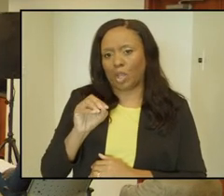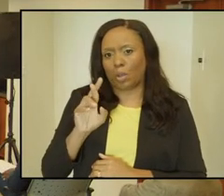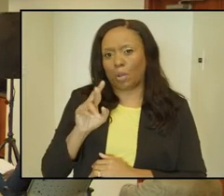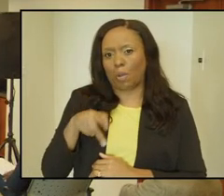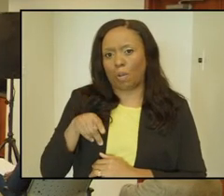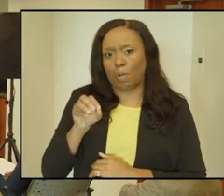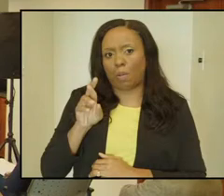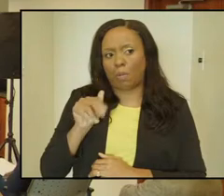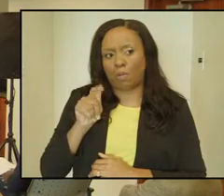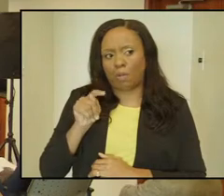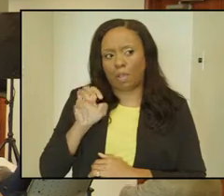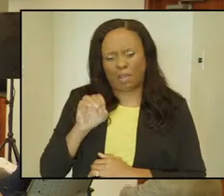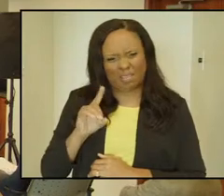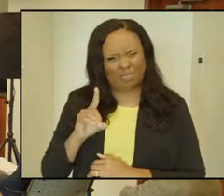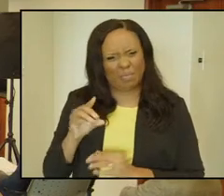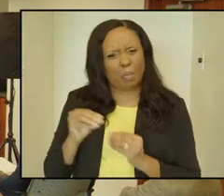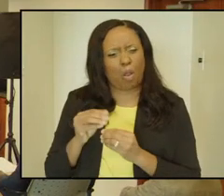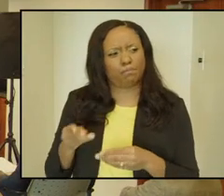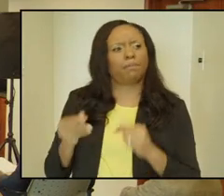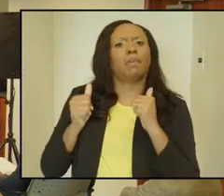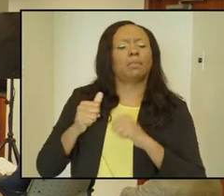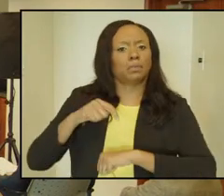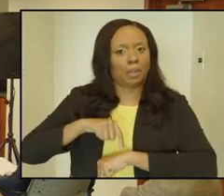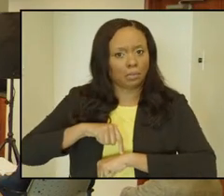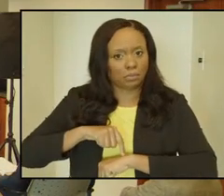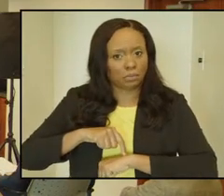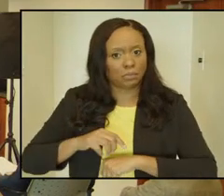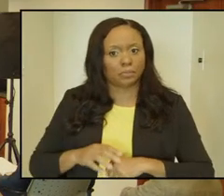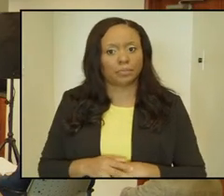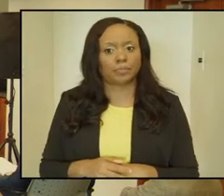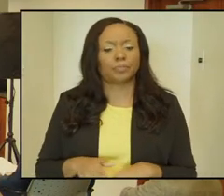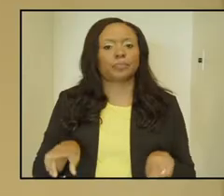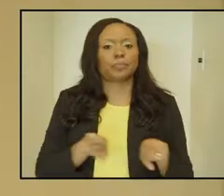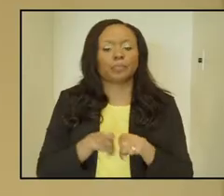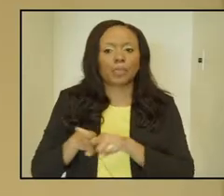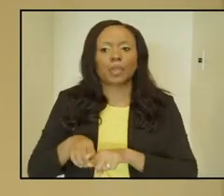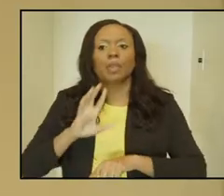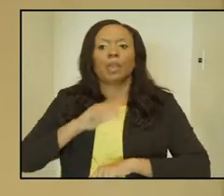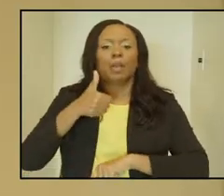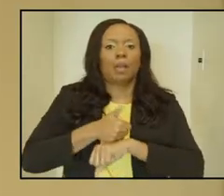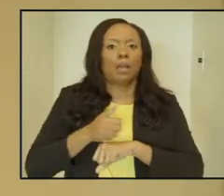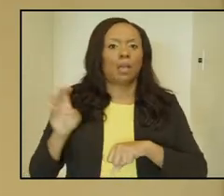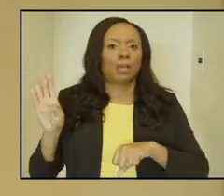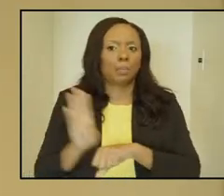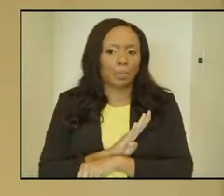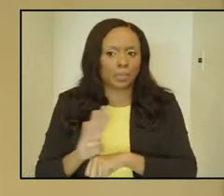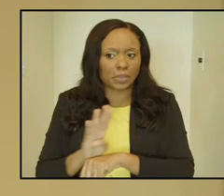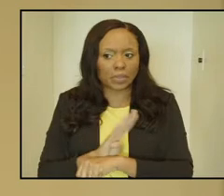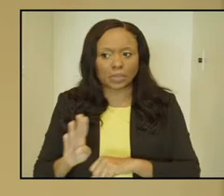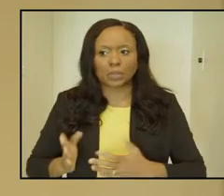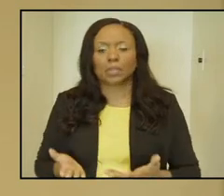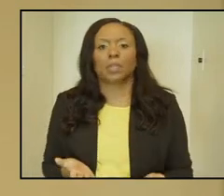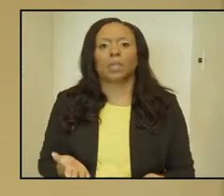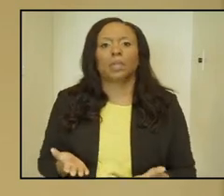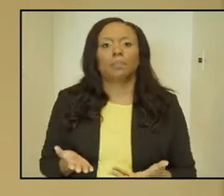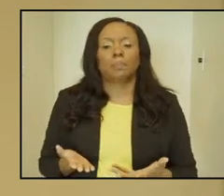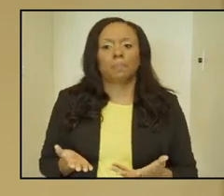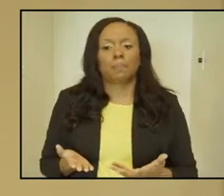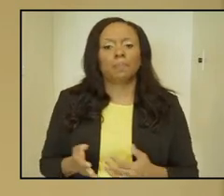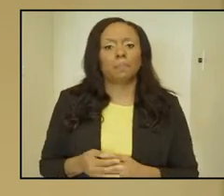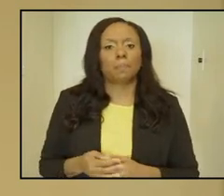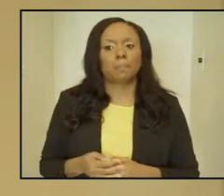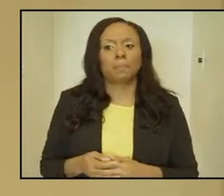registration transactions, as well as related matters for the setting up of business operations, all redound to an